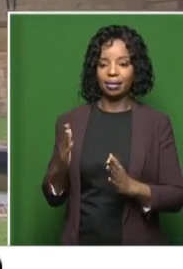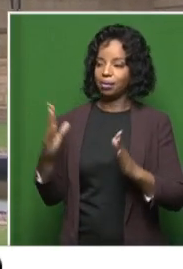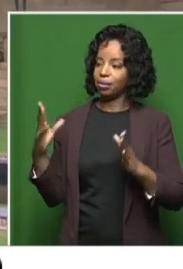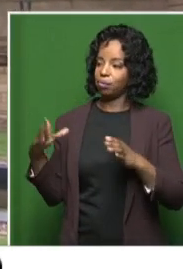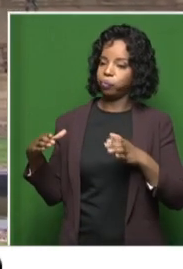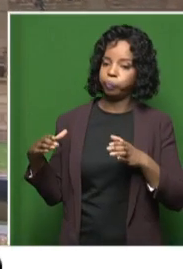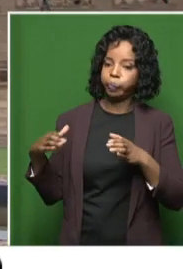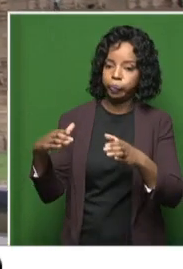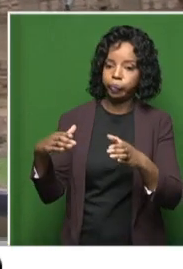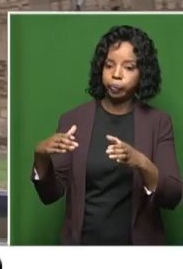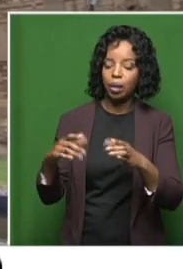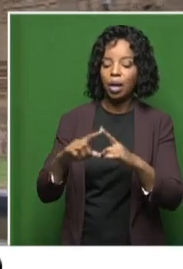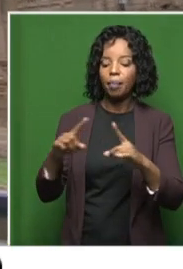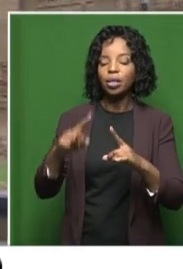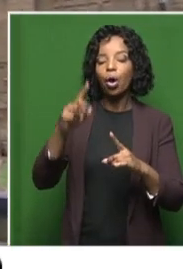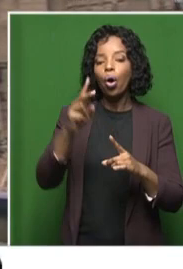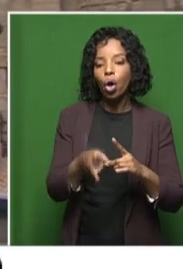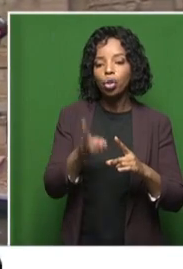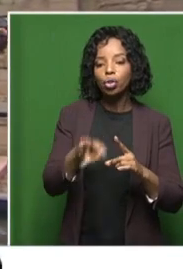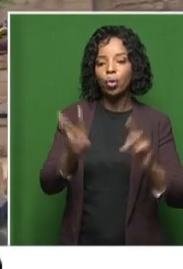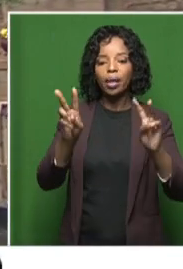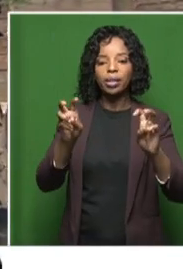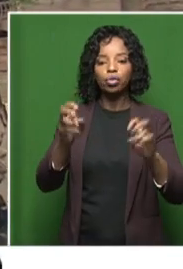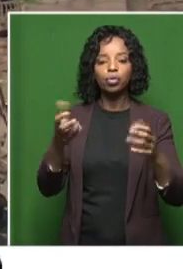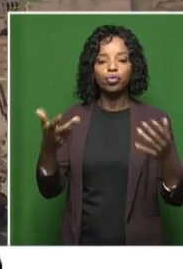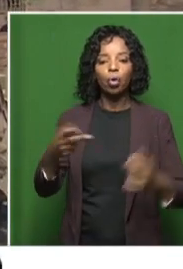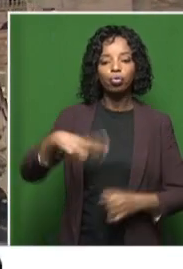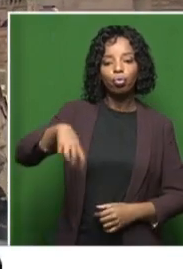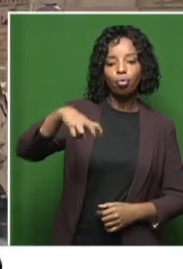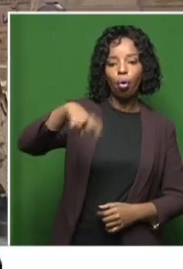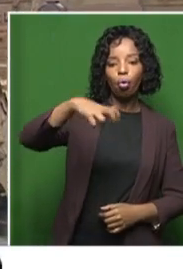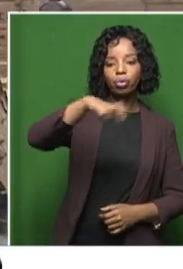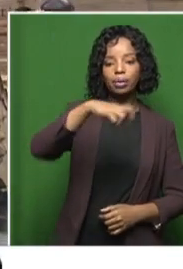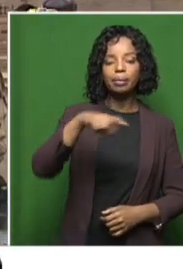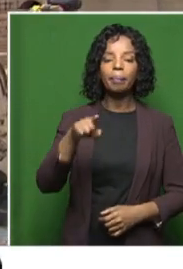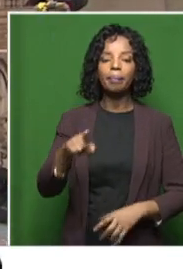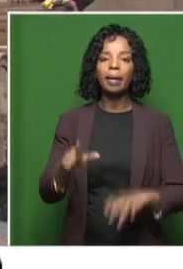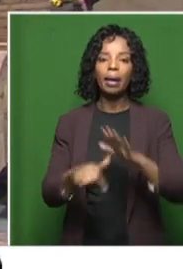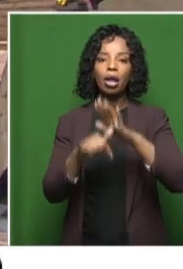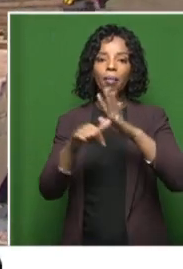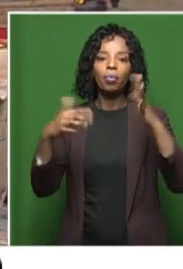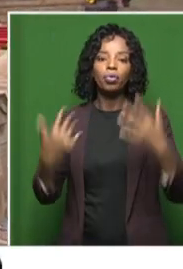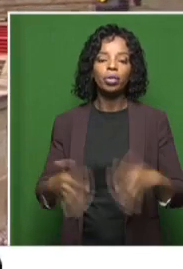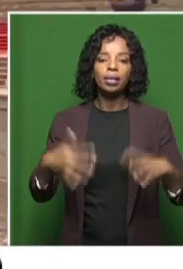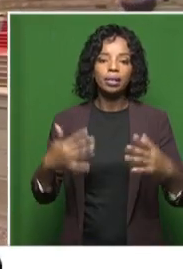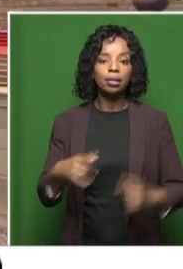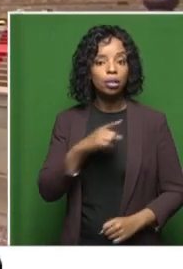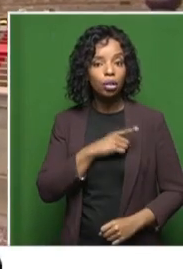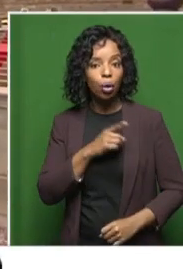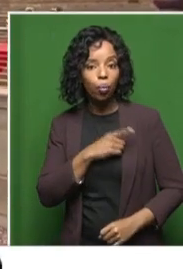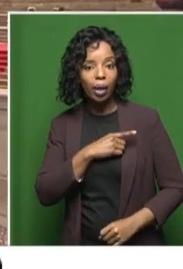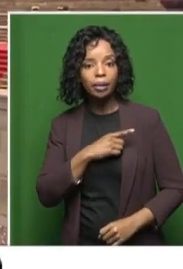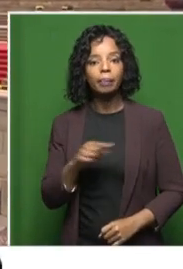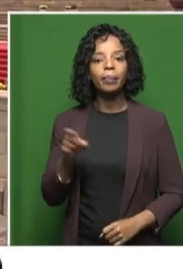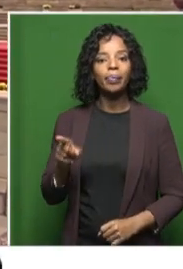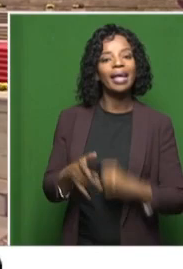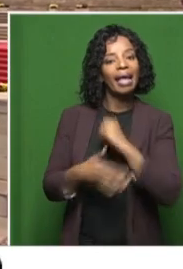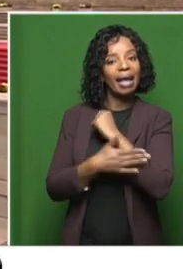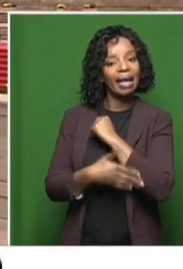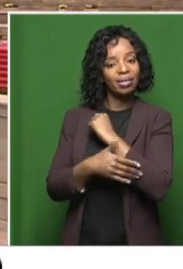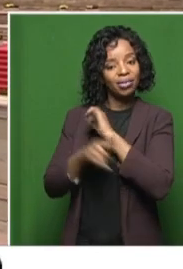around tourism as well is quite important because Guinea-Bissau really, it's a country with